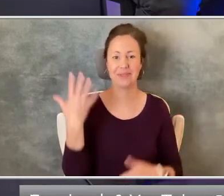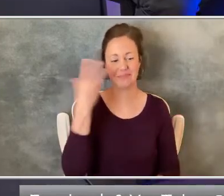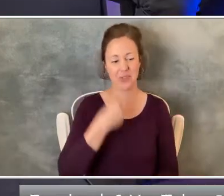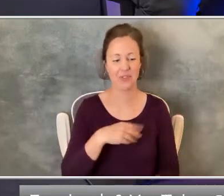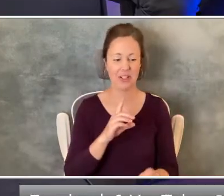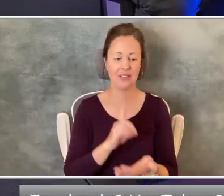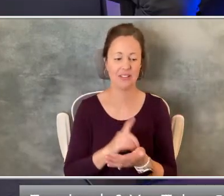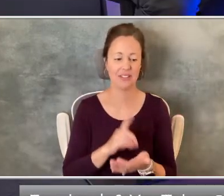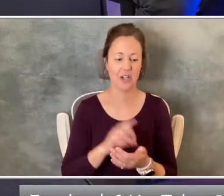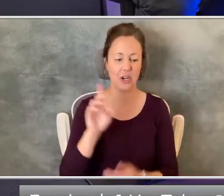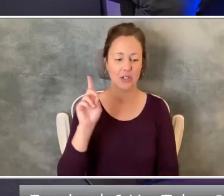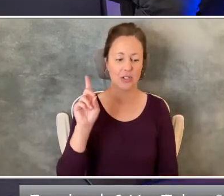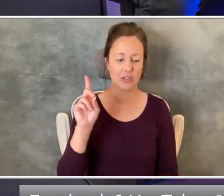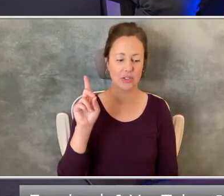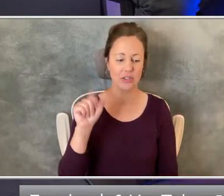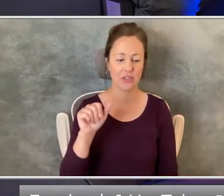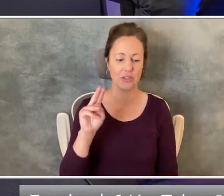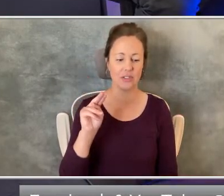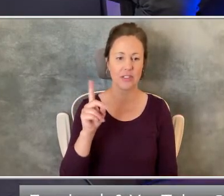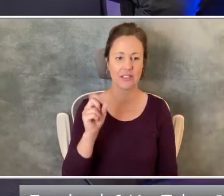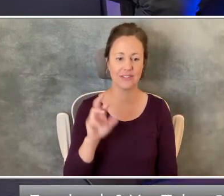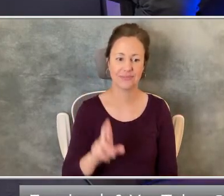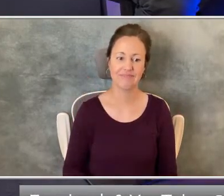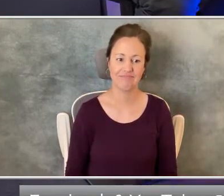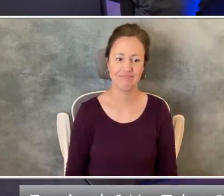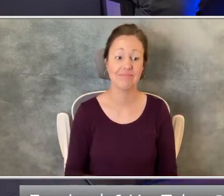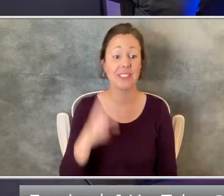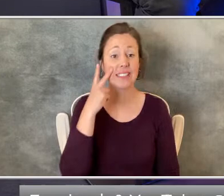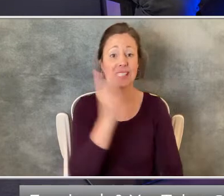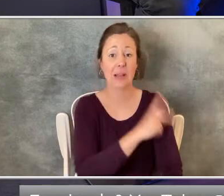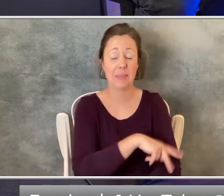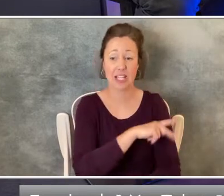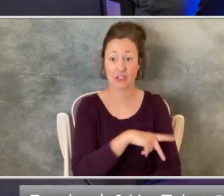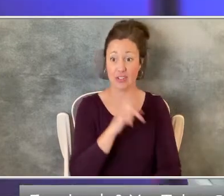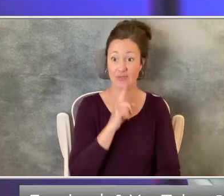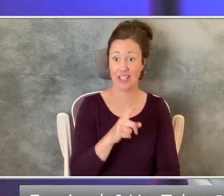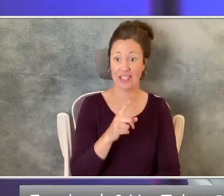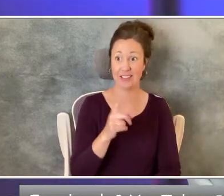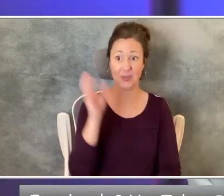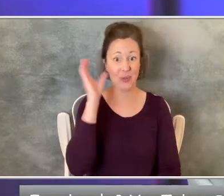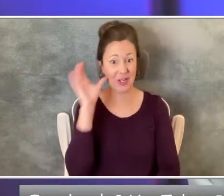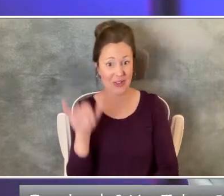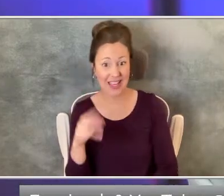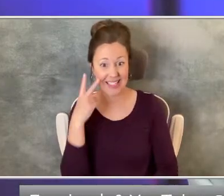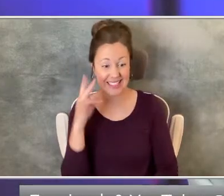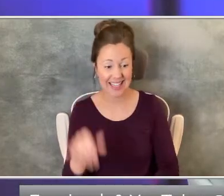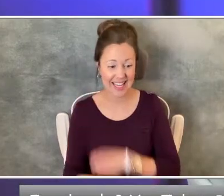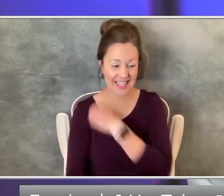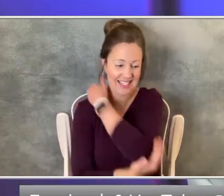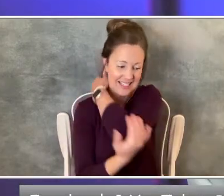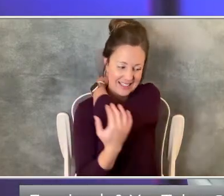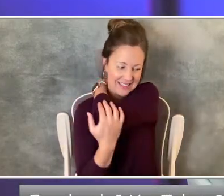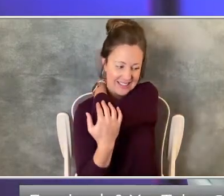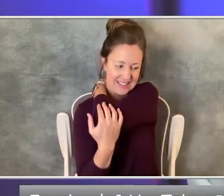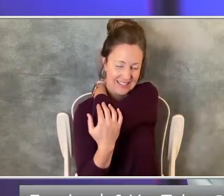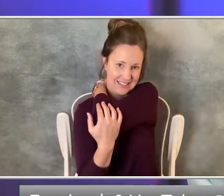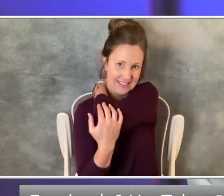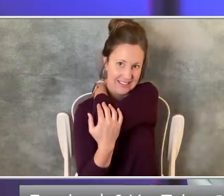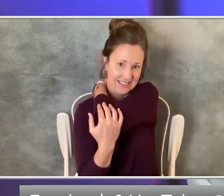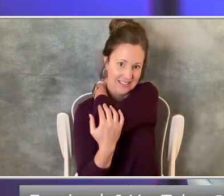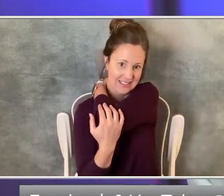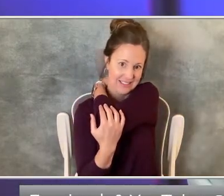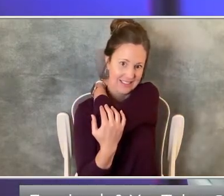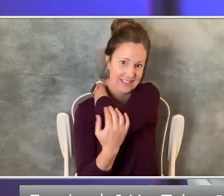feel to see a patient that's come full circle and hear those words? Well, yeah, I mean, because of how good Gene